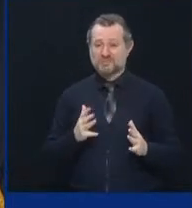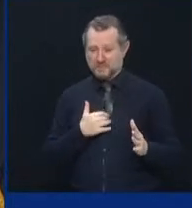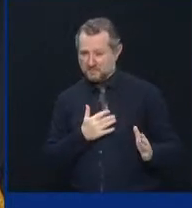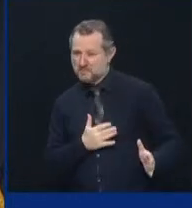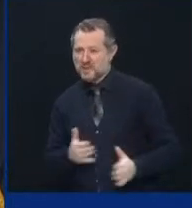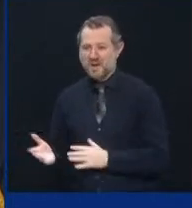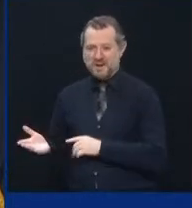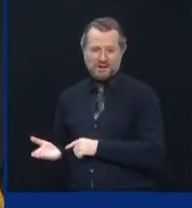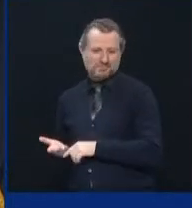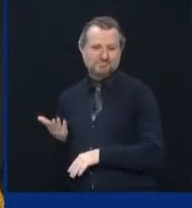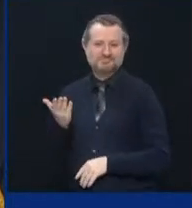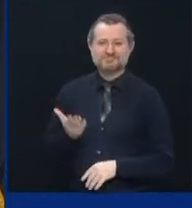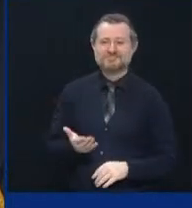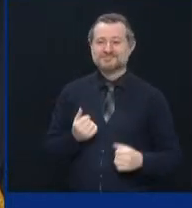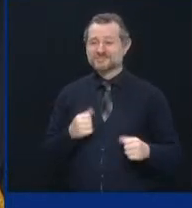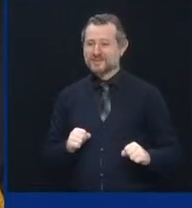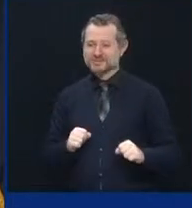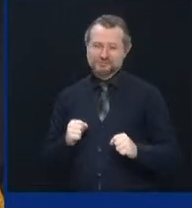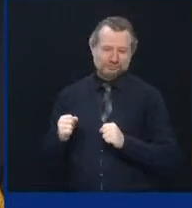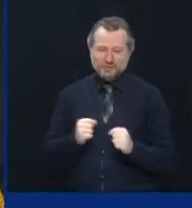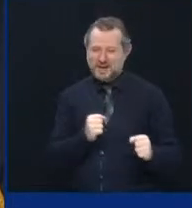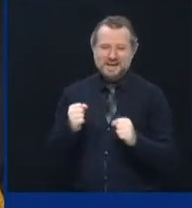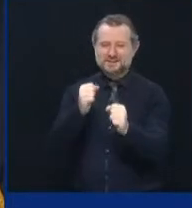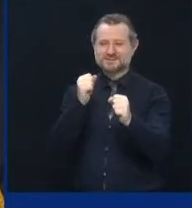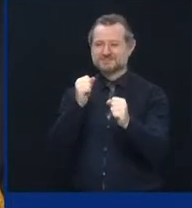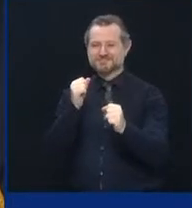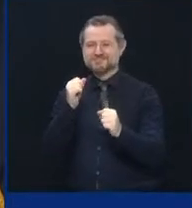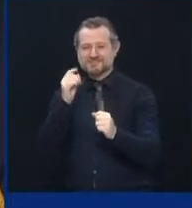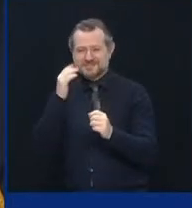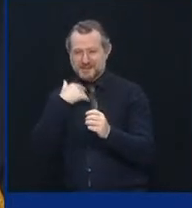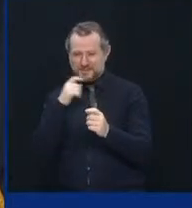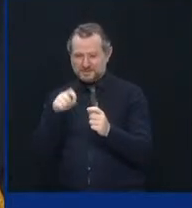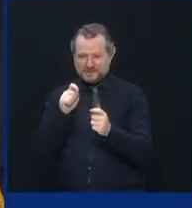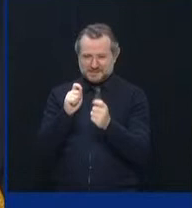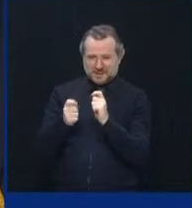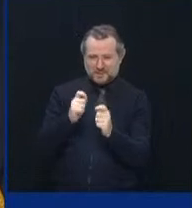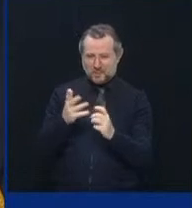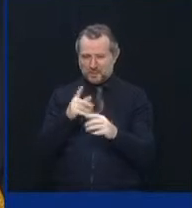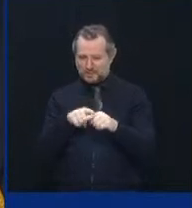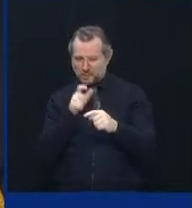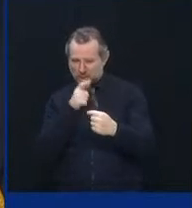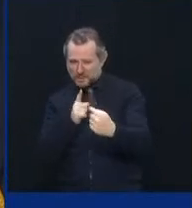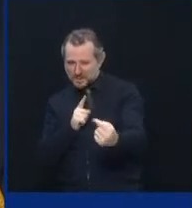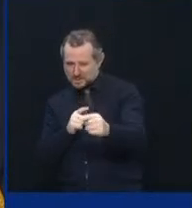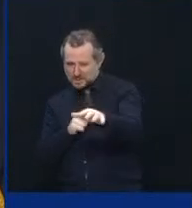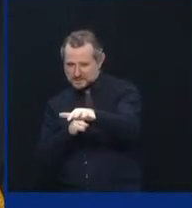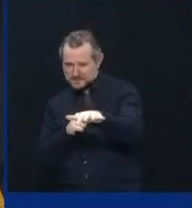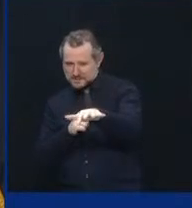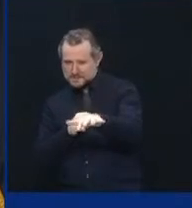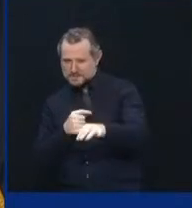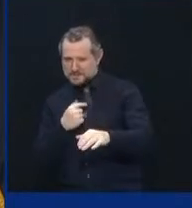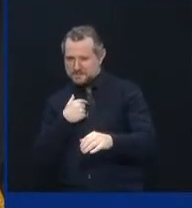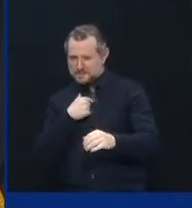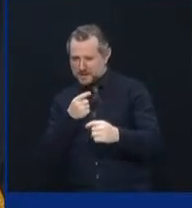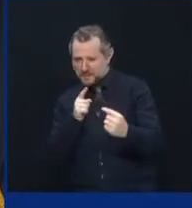adapts to what the enemy does. And when the enemy changes position, you change position.